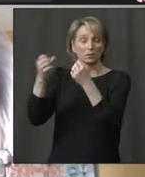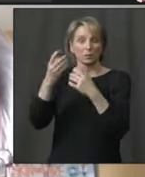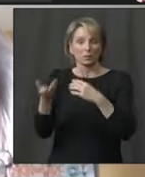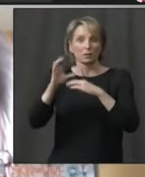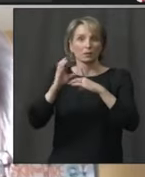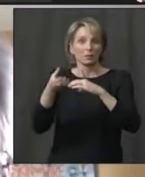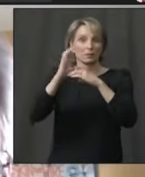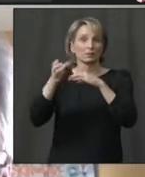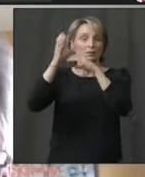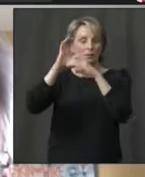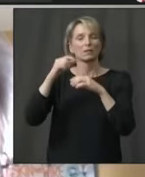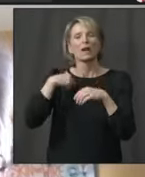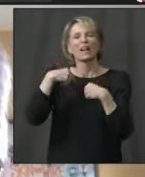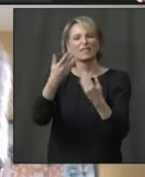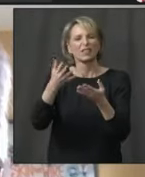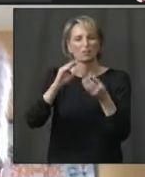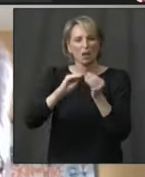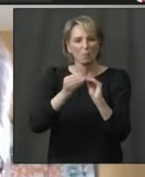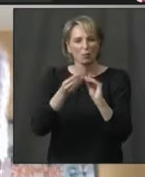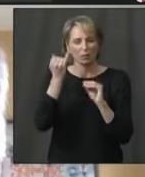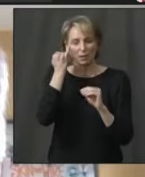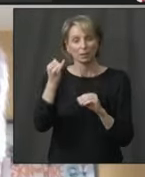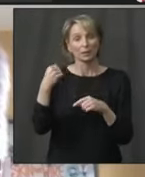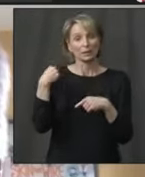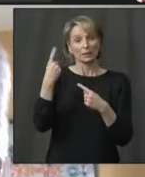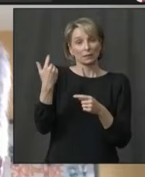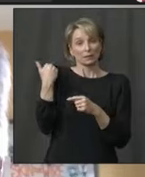burgeoning numbers in perspective. Since